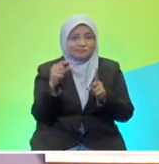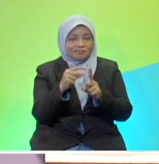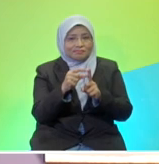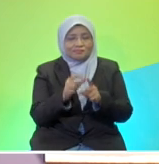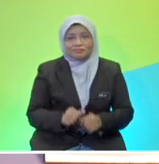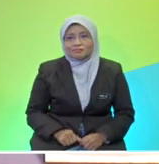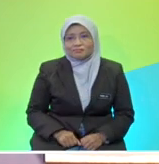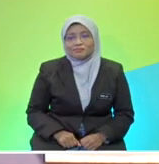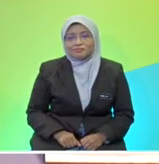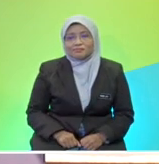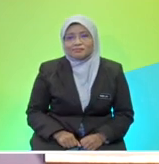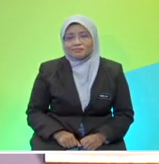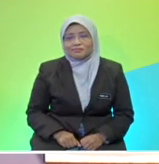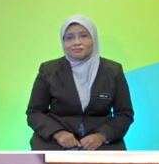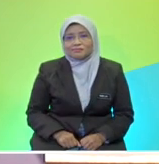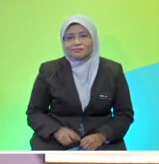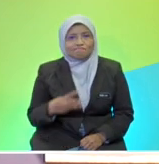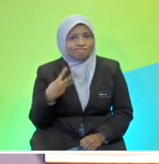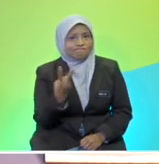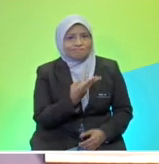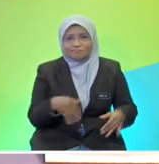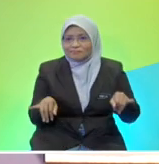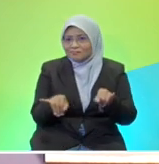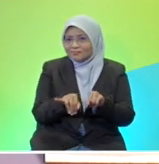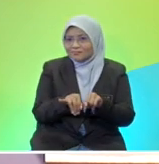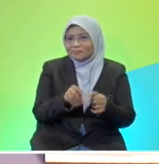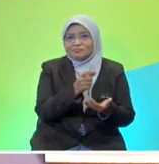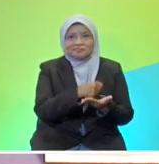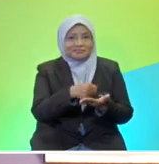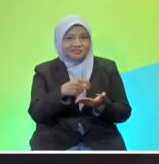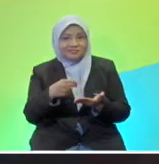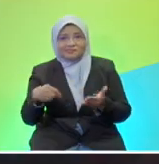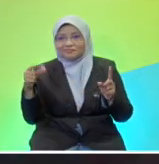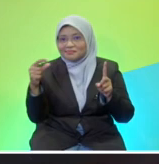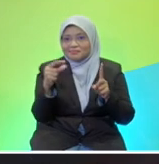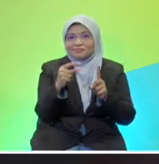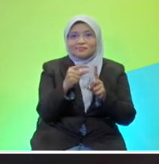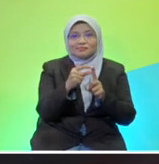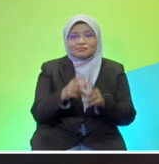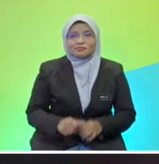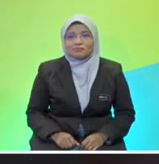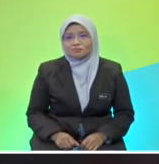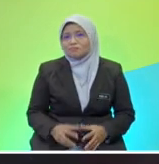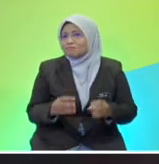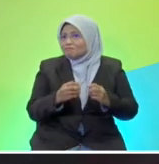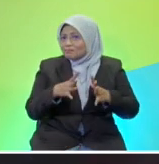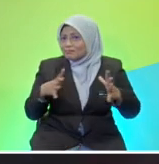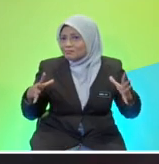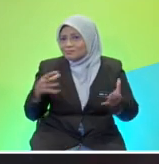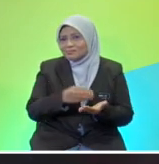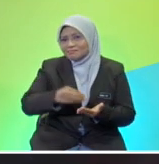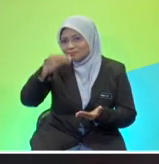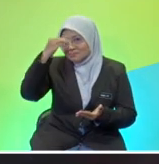sentence, and we have also write the words. Ooh, wow, that's a lot that we have learned